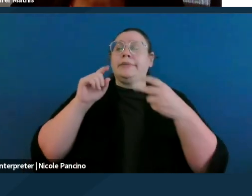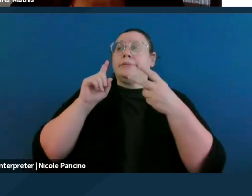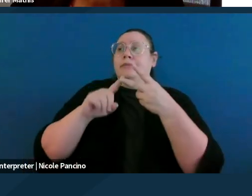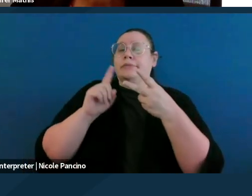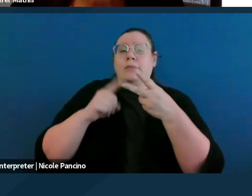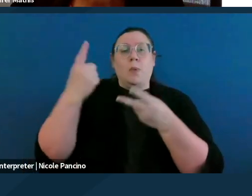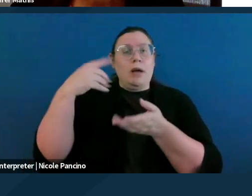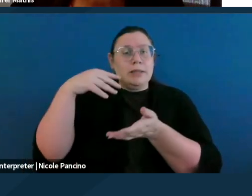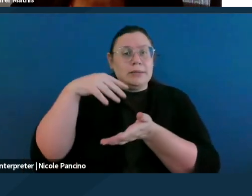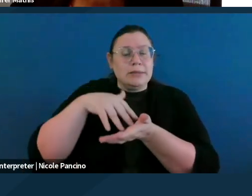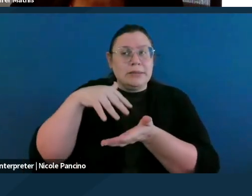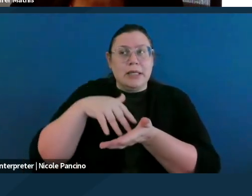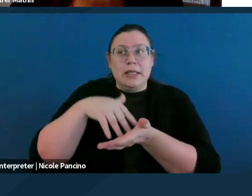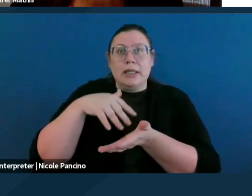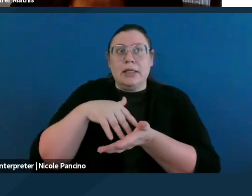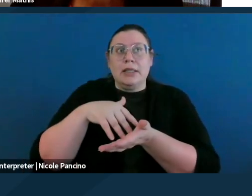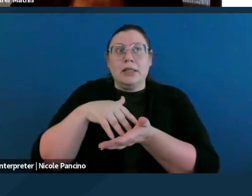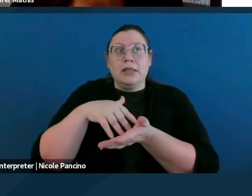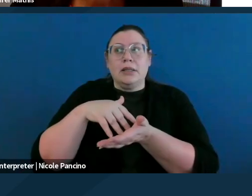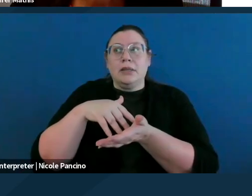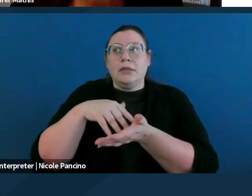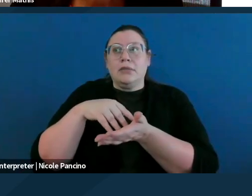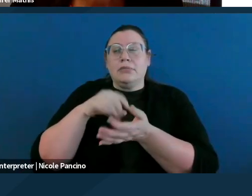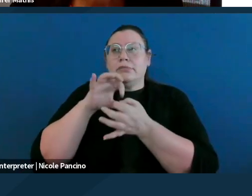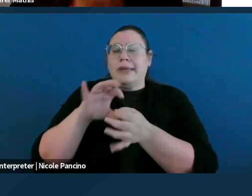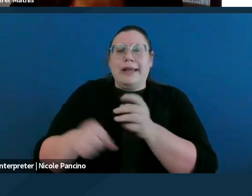study that was done of the impact of